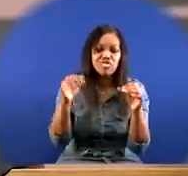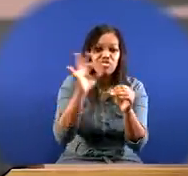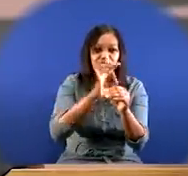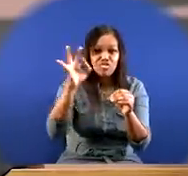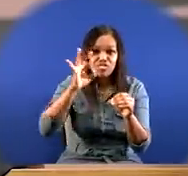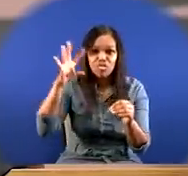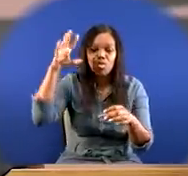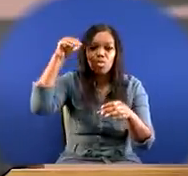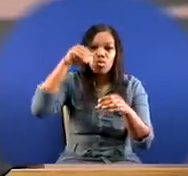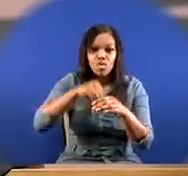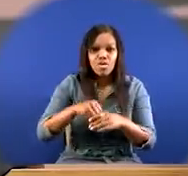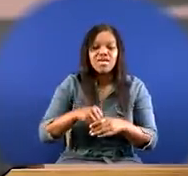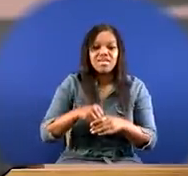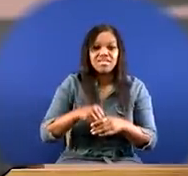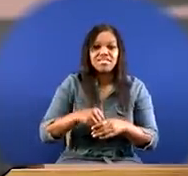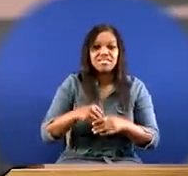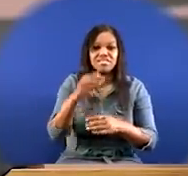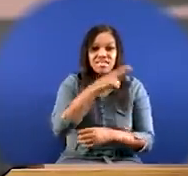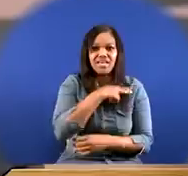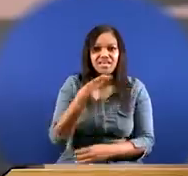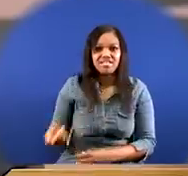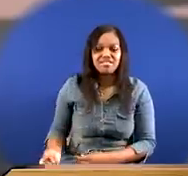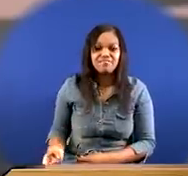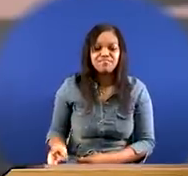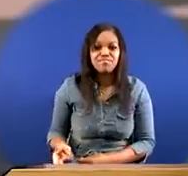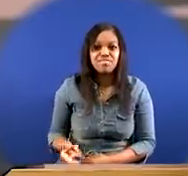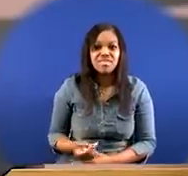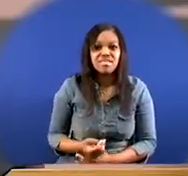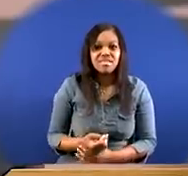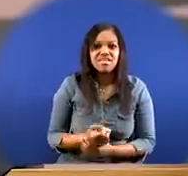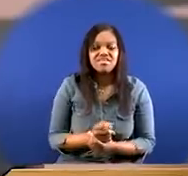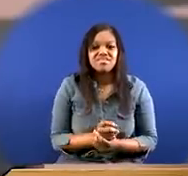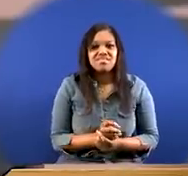hell. In the impenetrable,